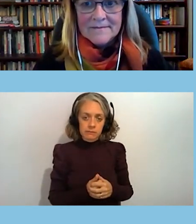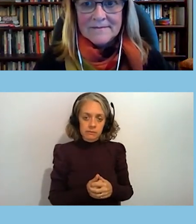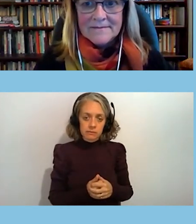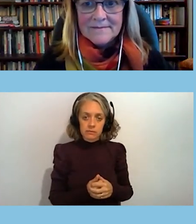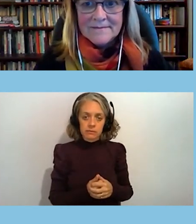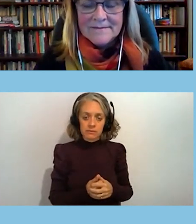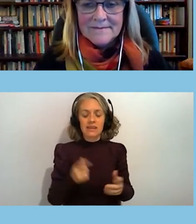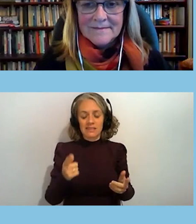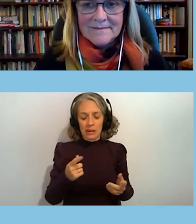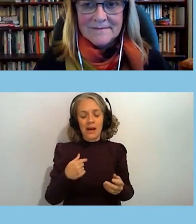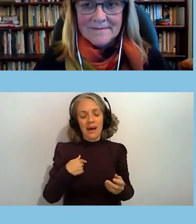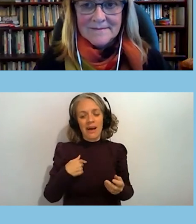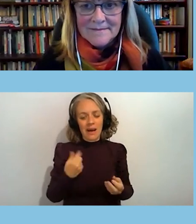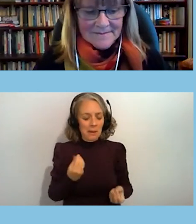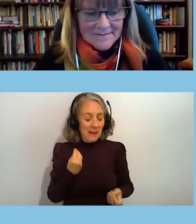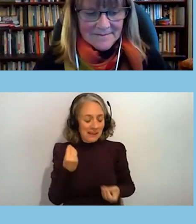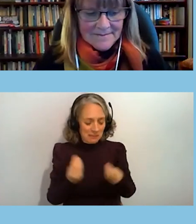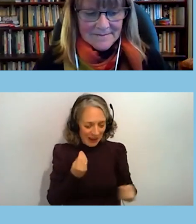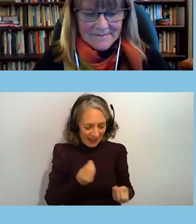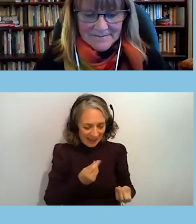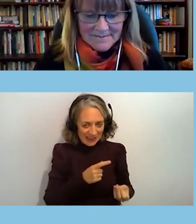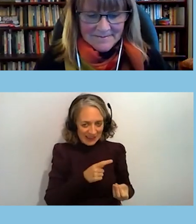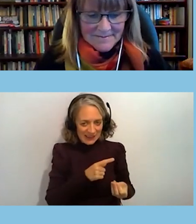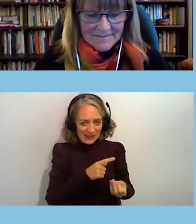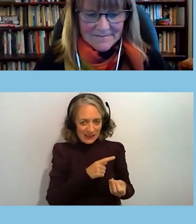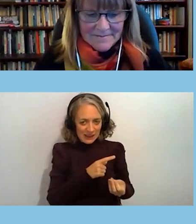the reason I bring this up is